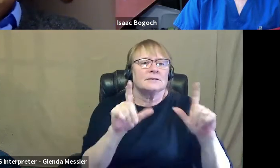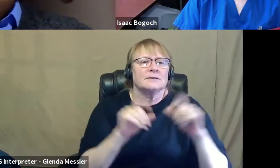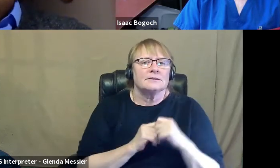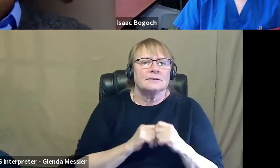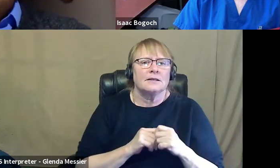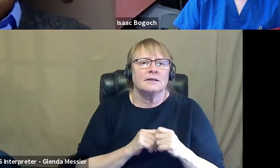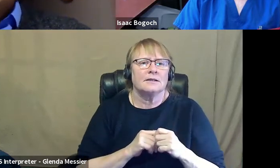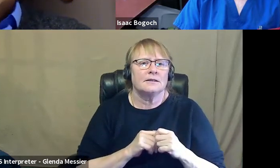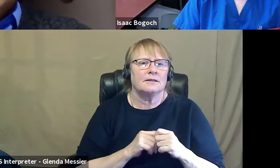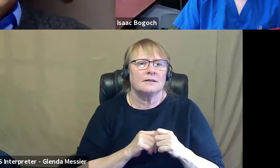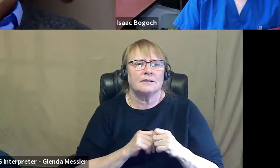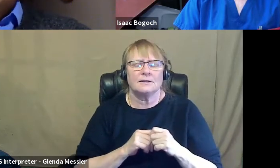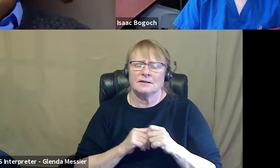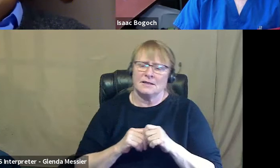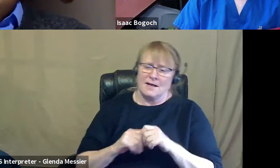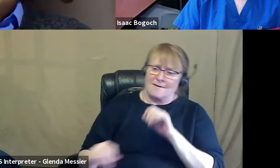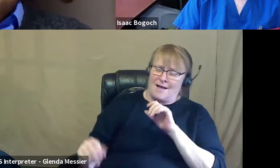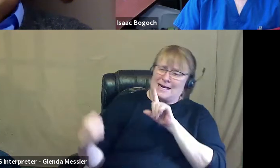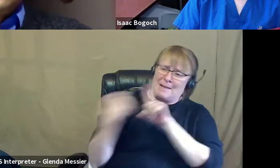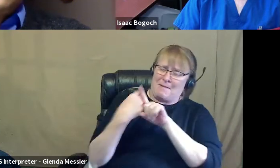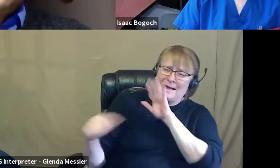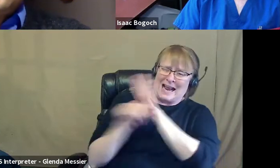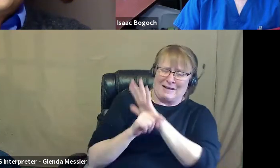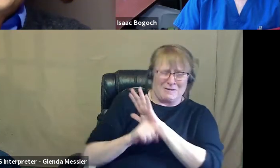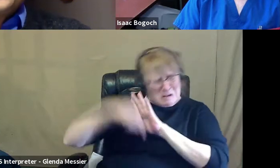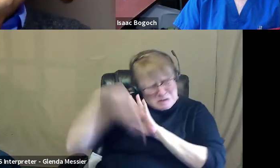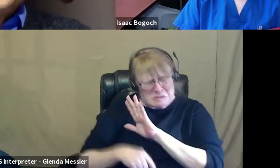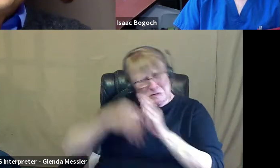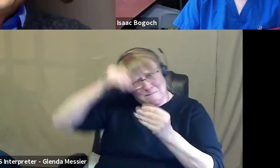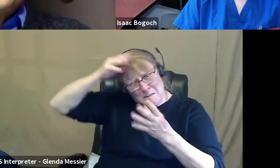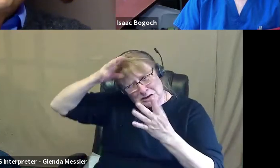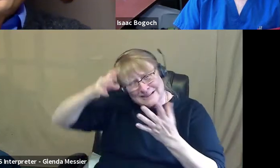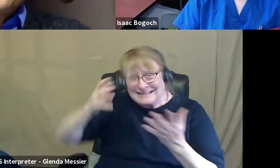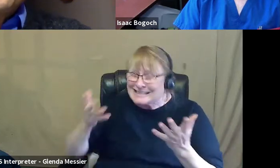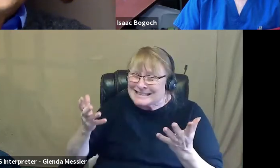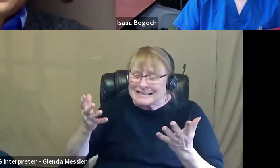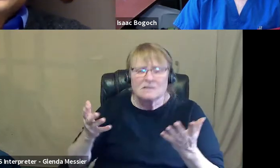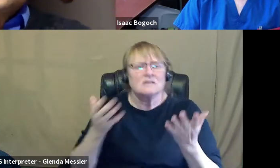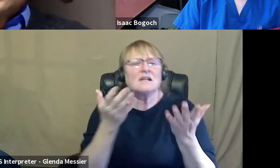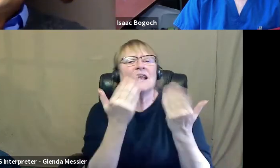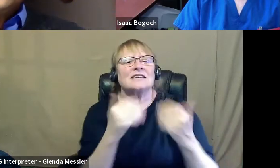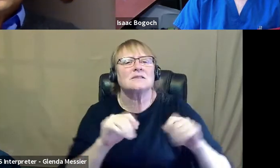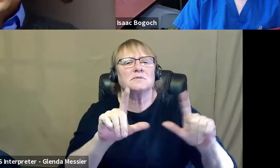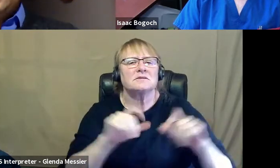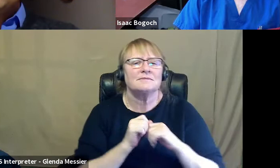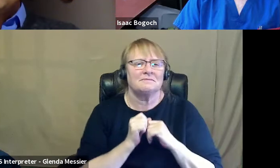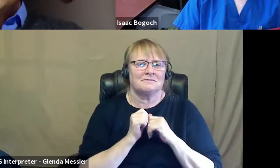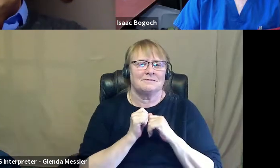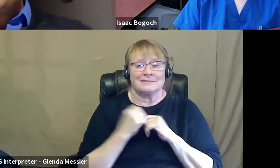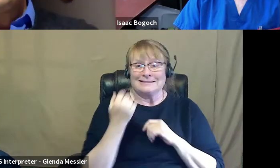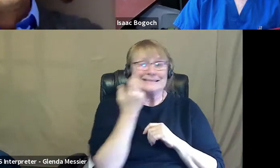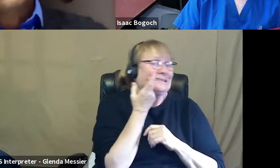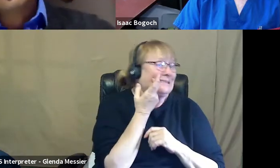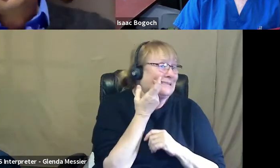know about the side effects of the vaccine? Well, if you could just hit on the next slide, please. Let me see if that graphic works. Yes. So as of a couple of days